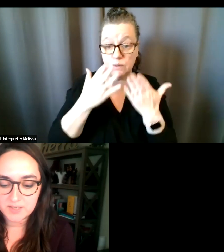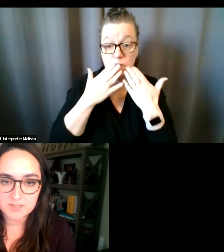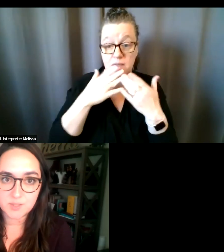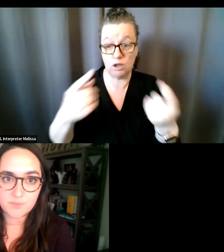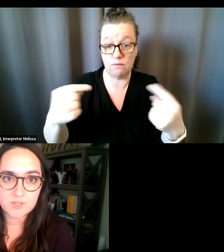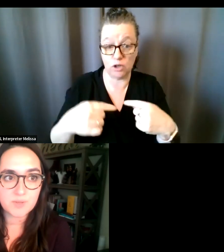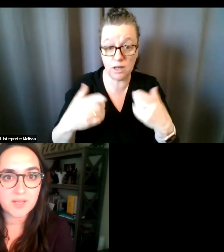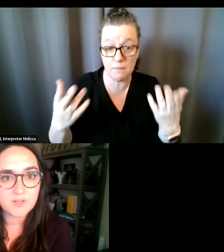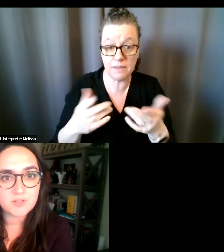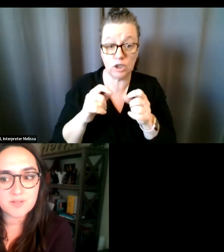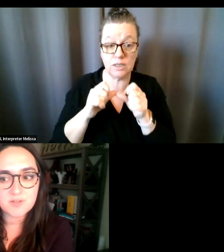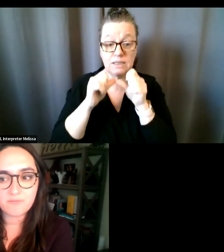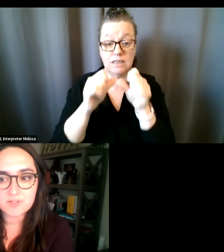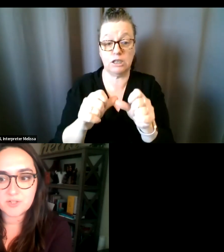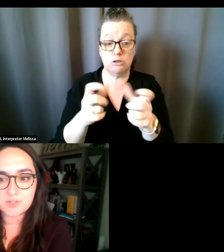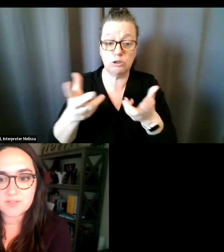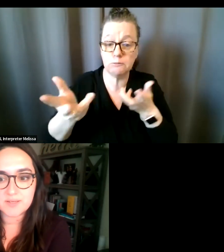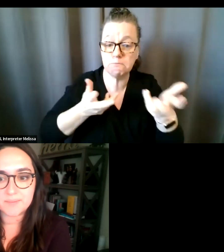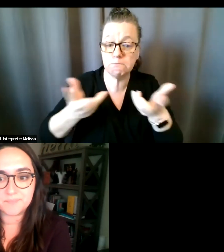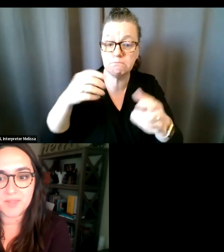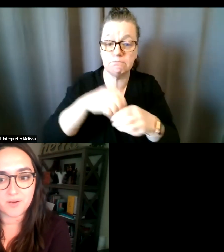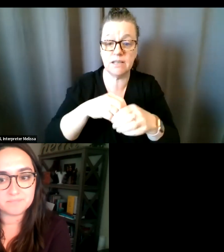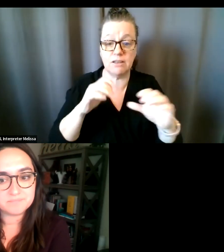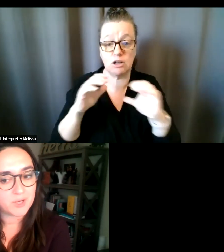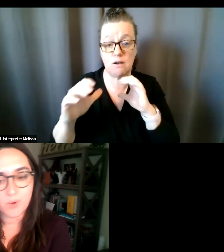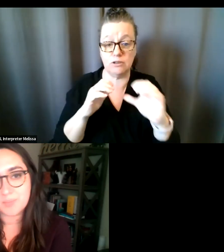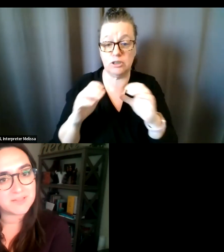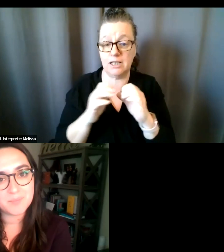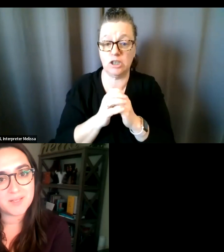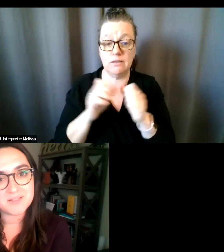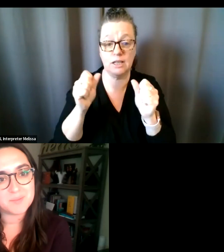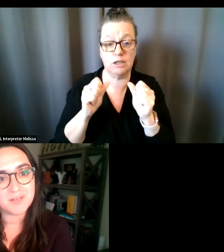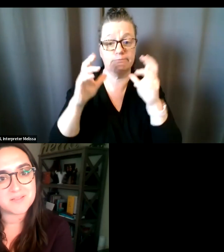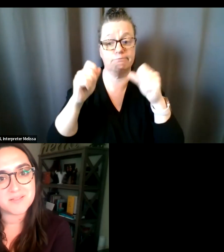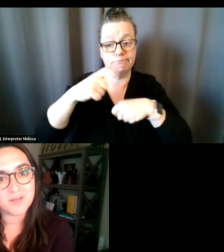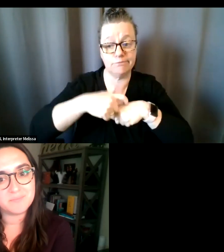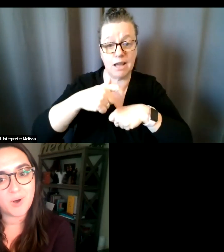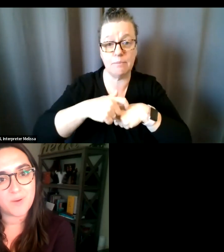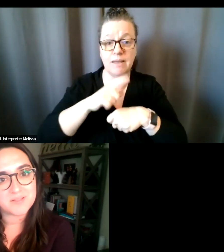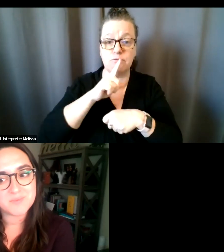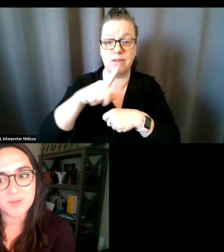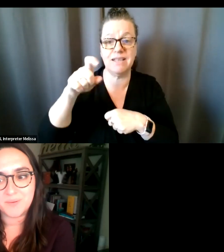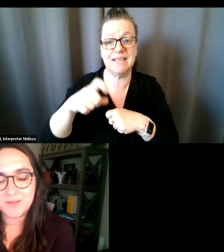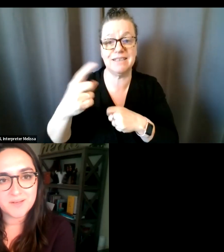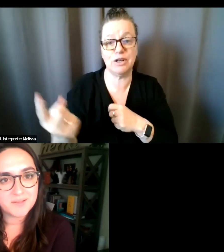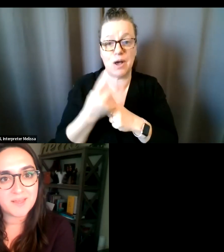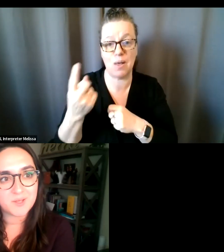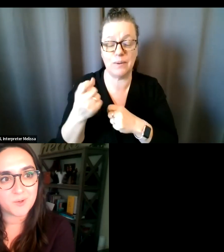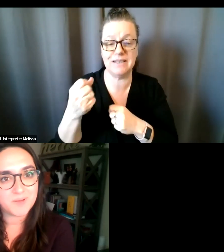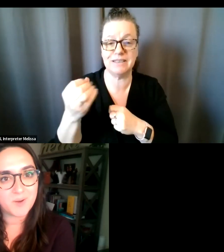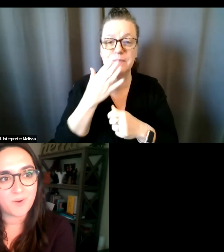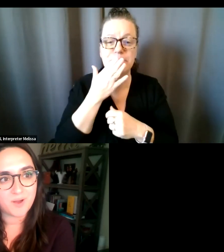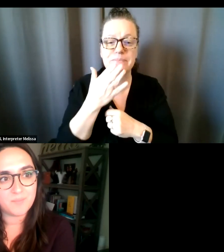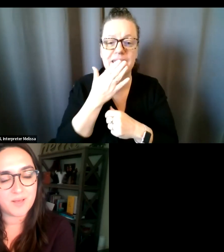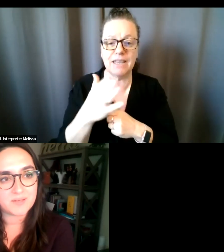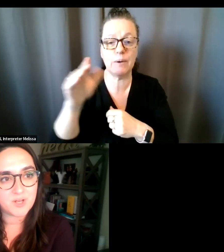and continuing to engage in these conversations. They are incredibly timely and deeply necessary always. So thank